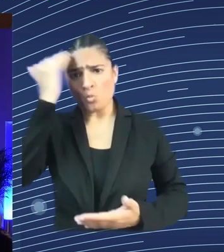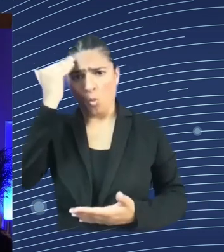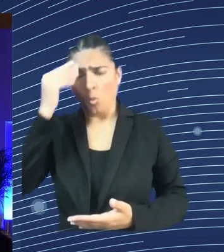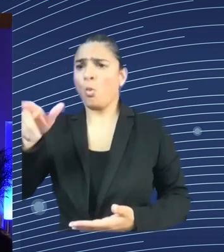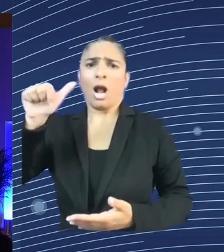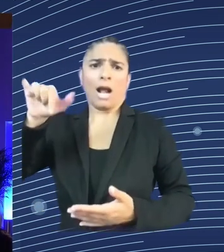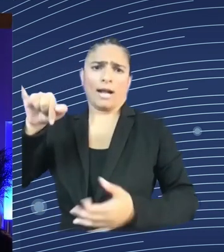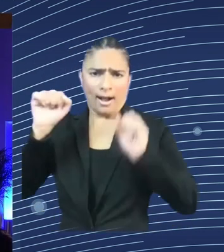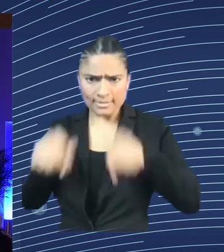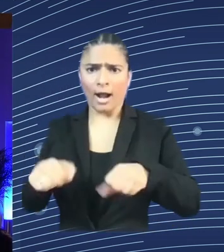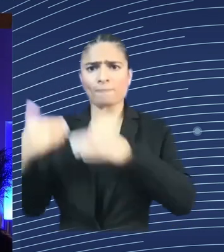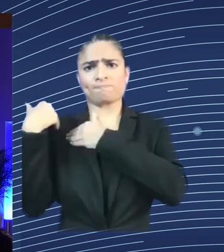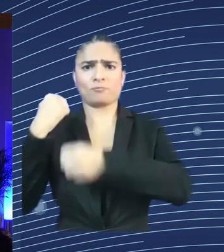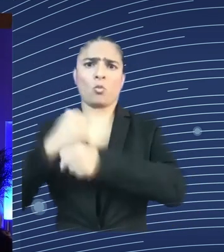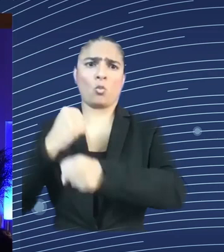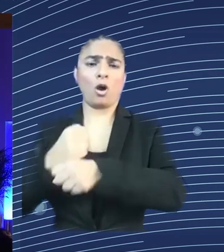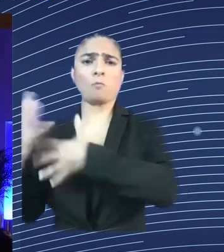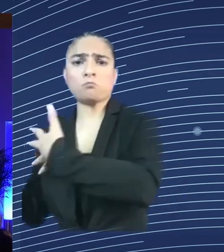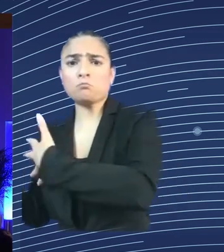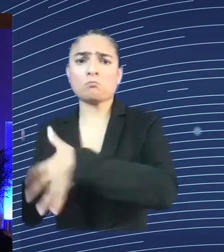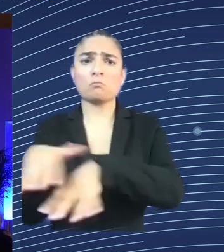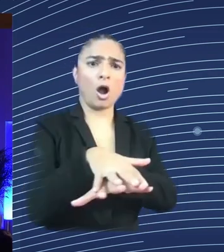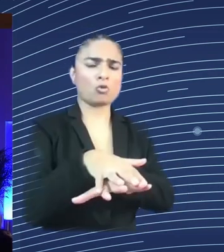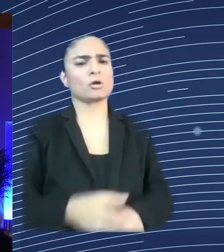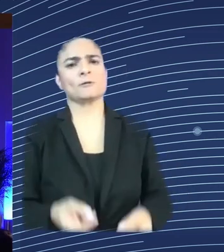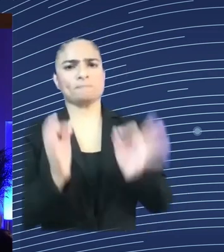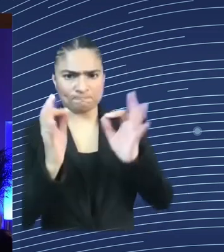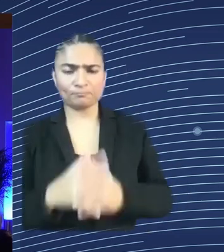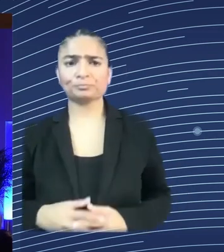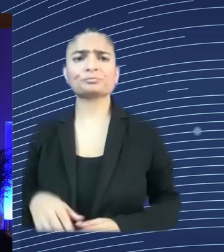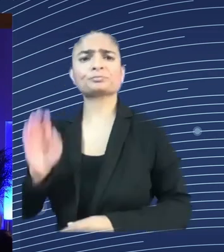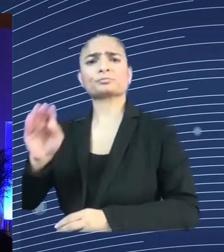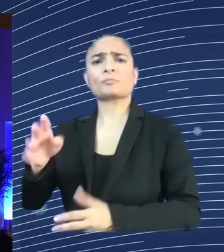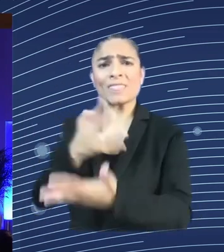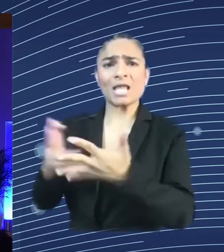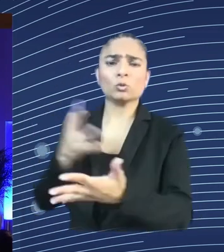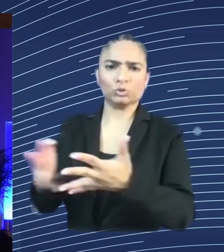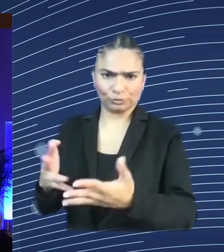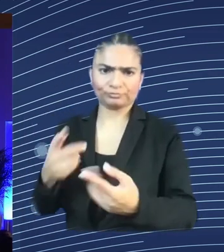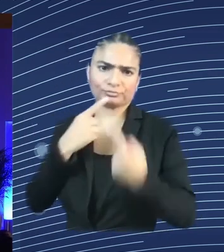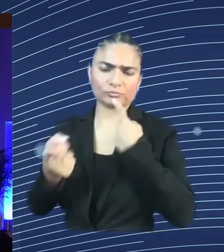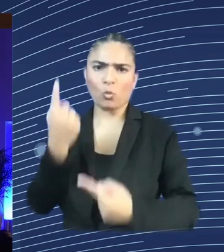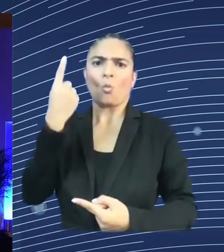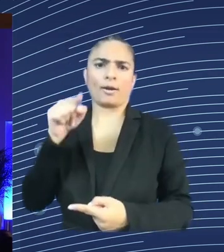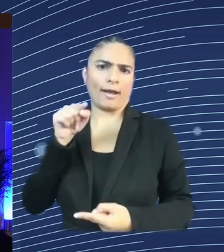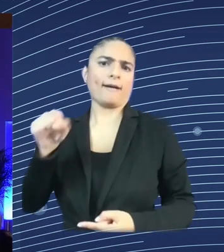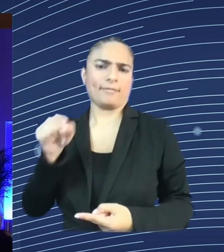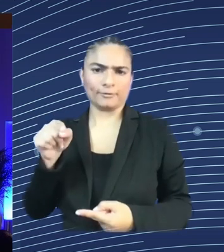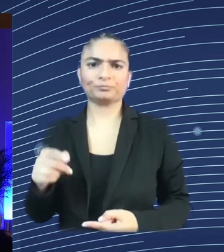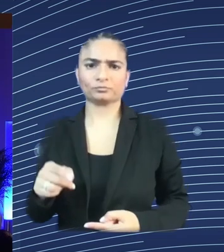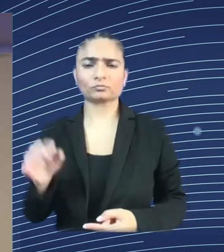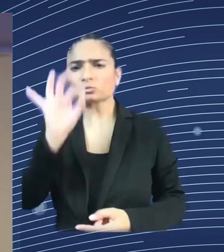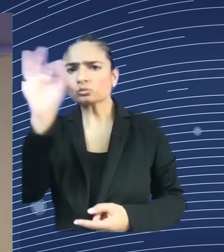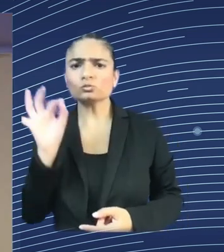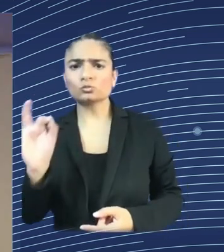receiving societies have, workers arriving that do not speak the language. This question is extremely forward-looking, but do you think that at some point, because